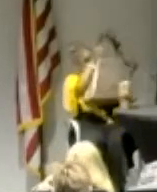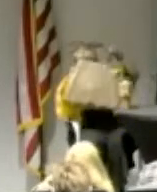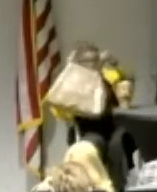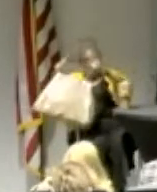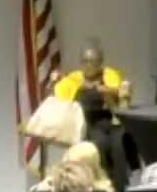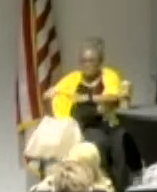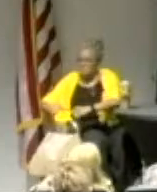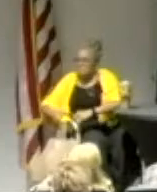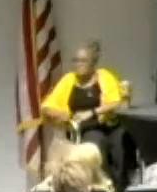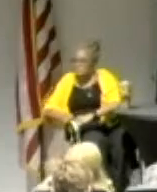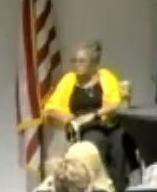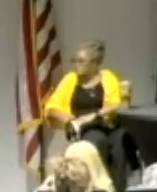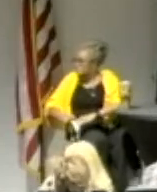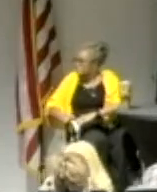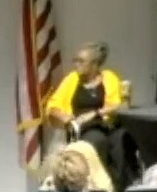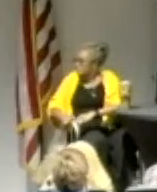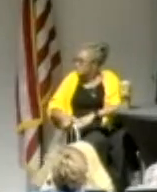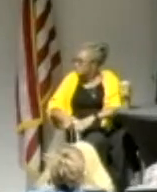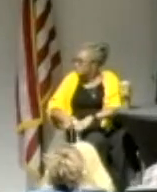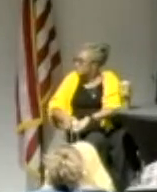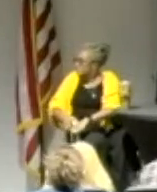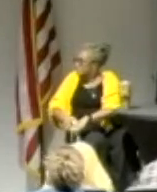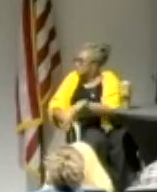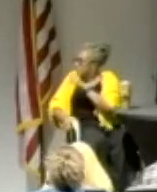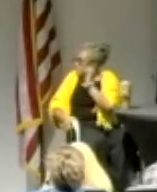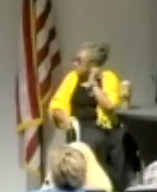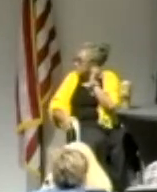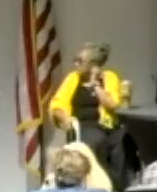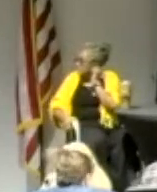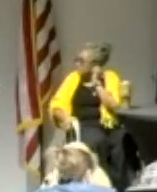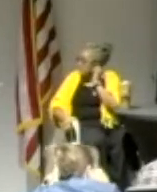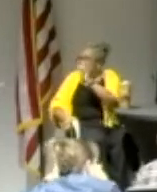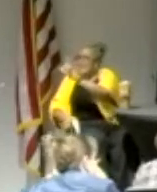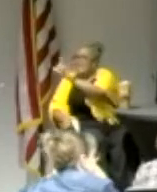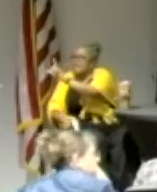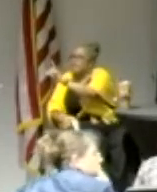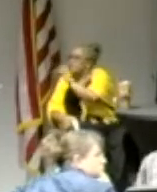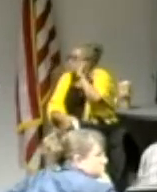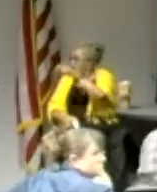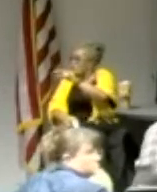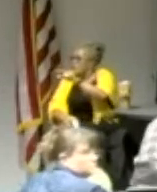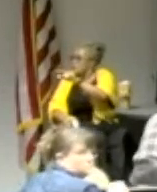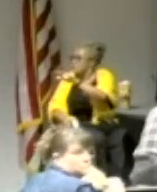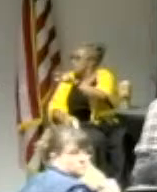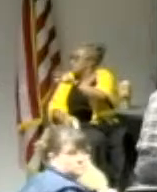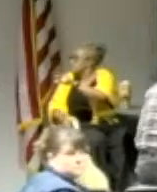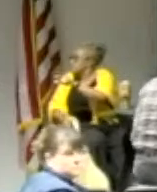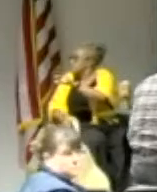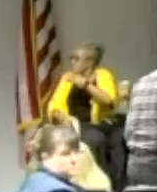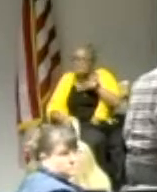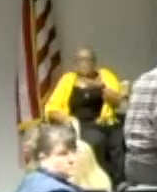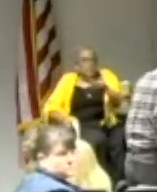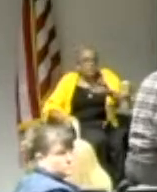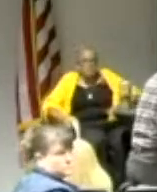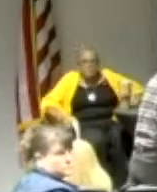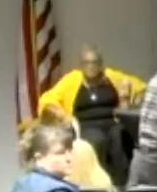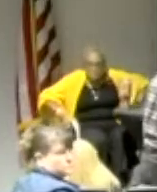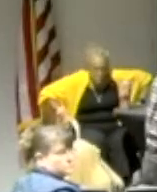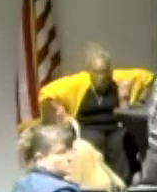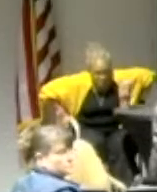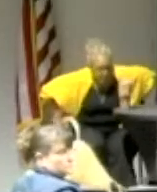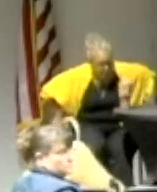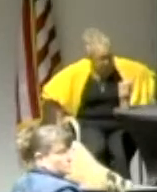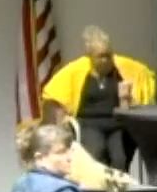on the 31st of October and the 1st. So you can build that into your plans. Thank you. Yes.